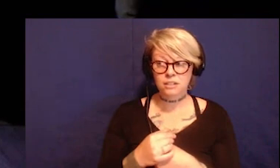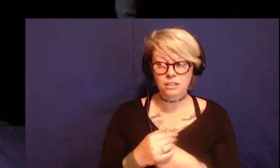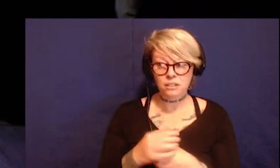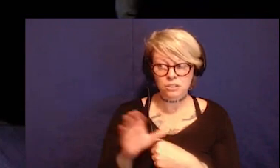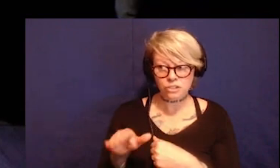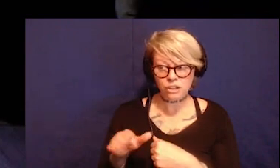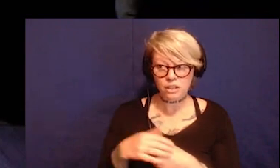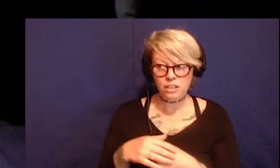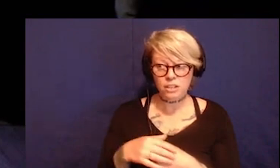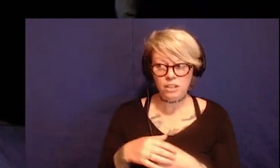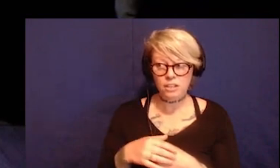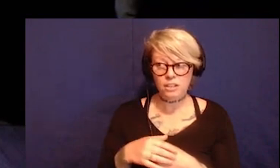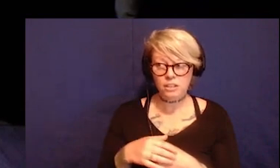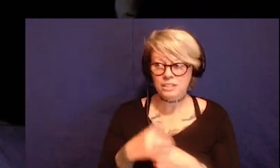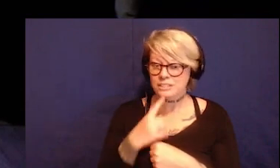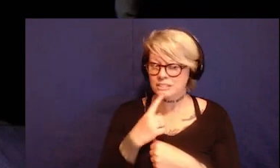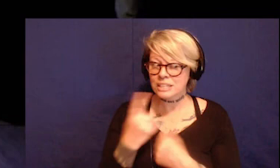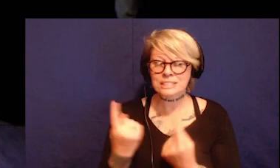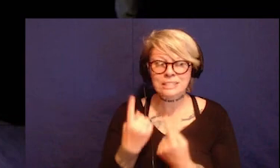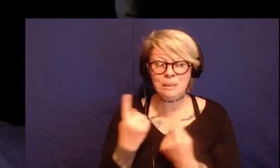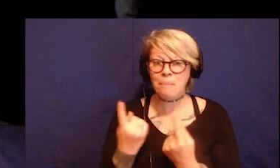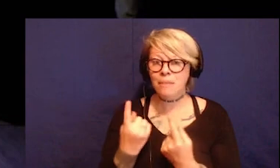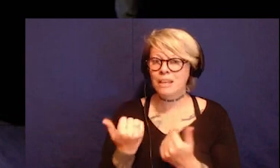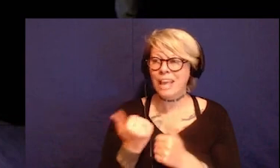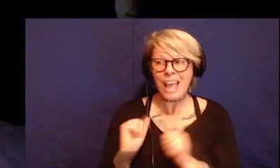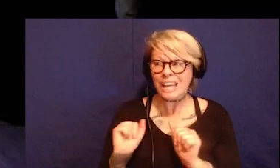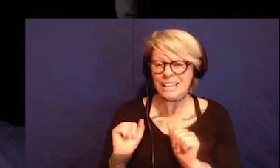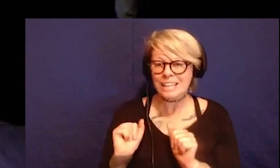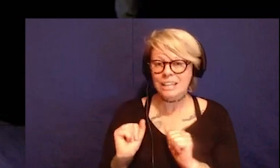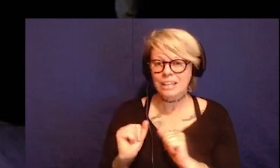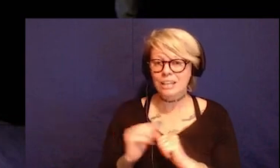Charlie, say something, anything.